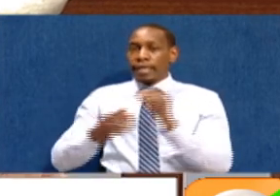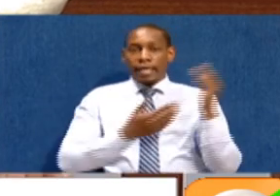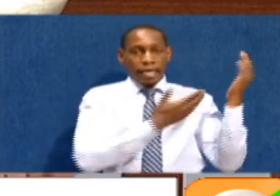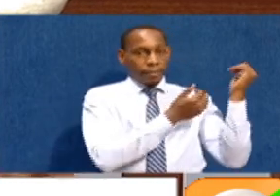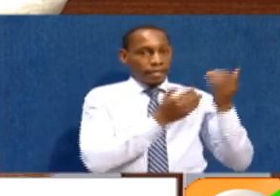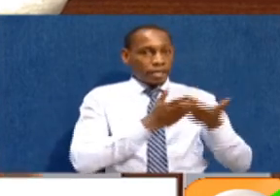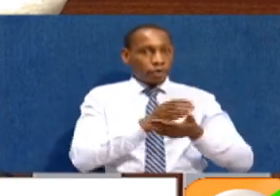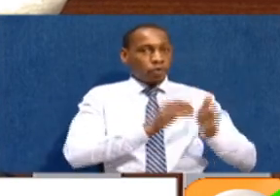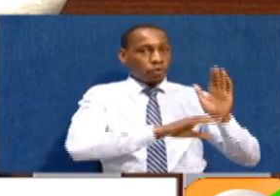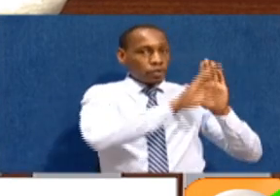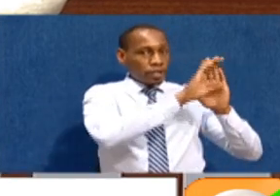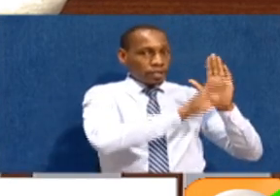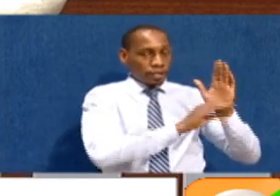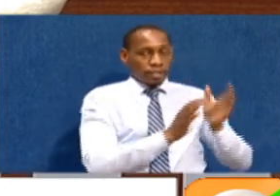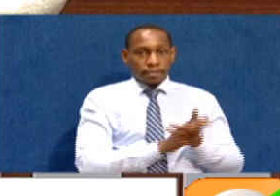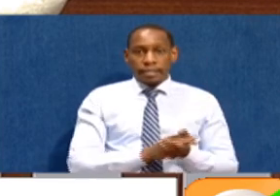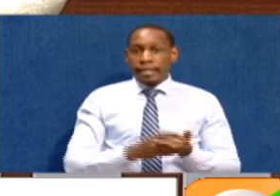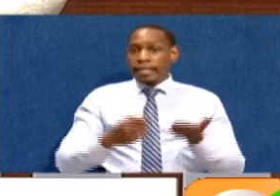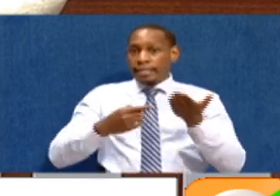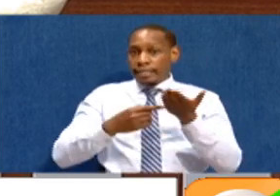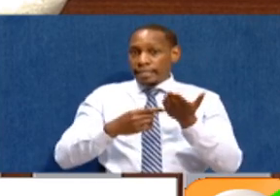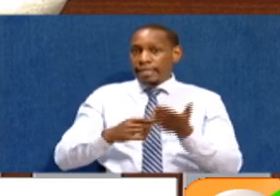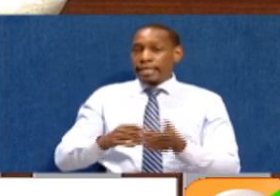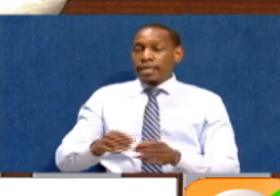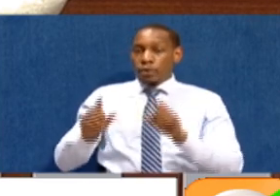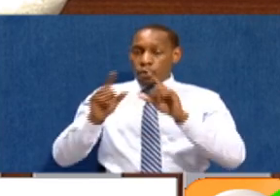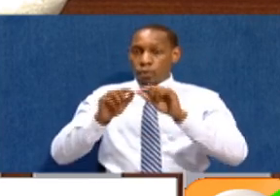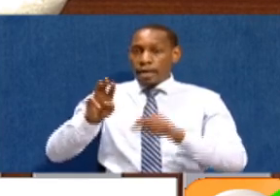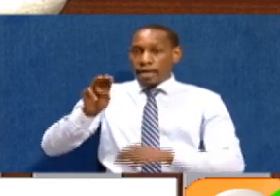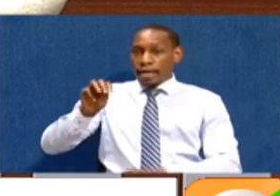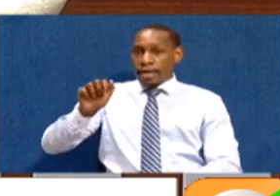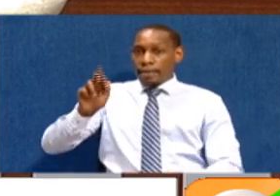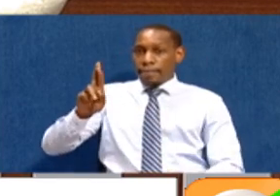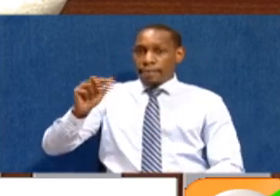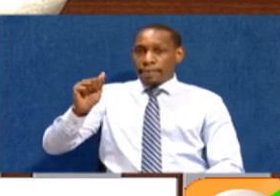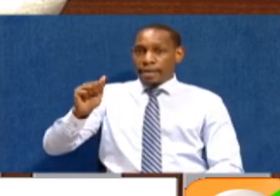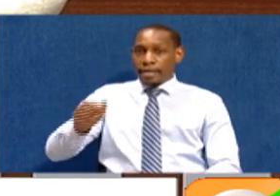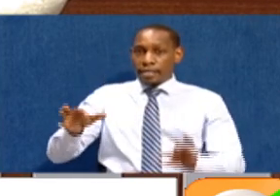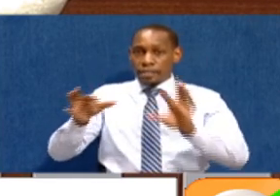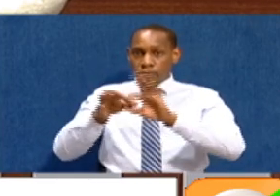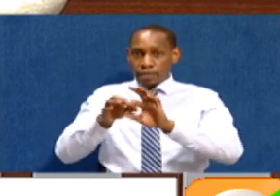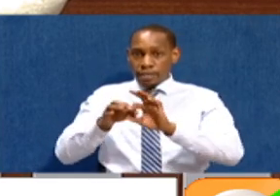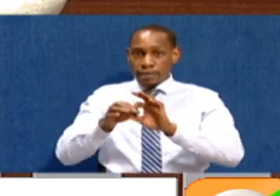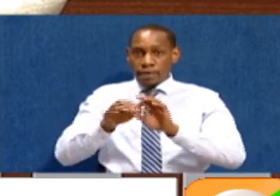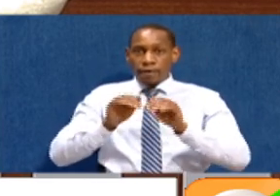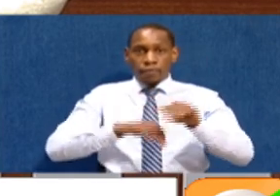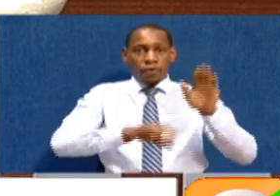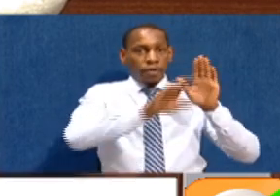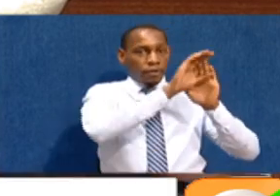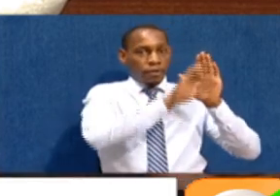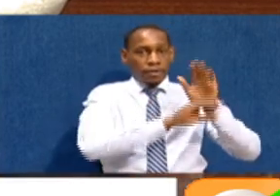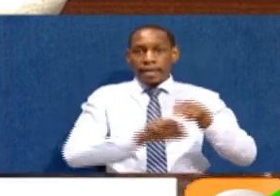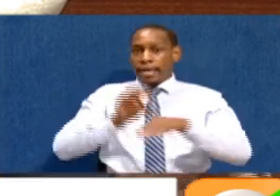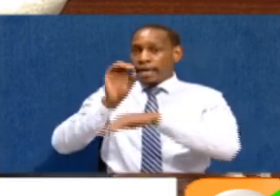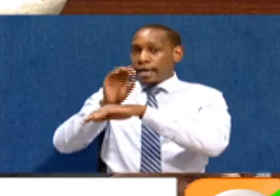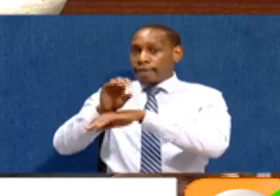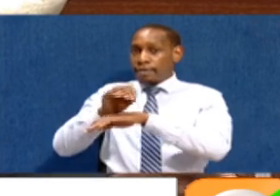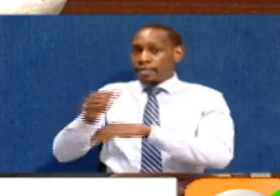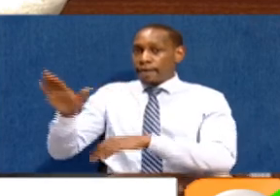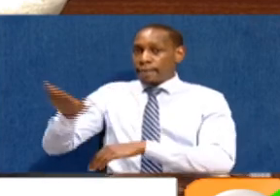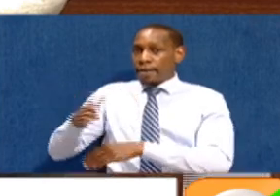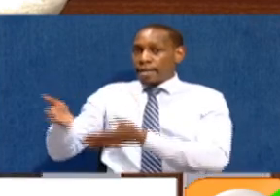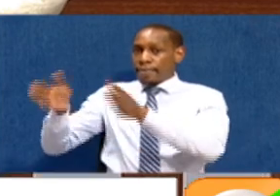Constitution. Mechanistically, Maraga would have said, I'm enjoined by the Constitution to advise you to dissolve